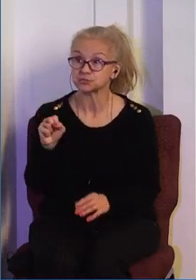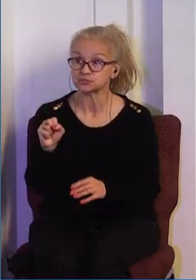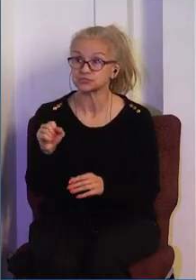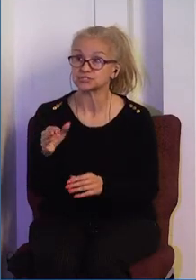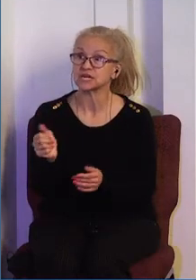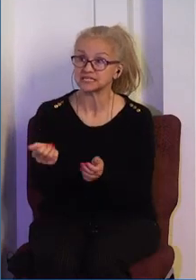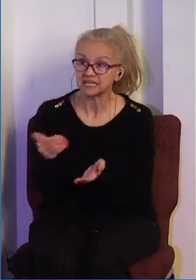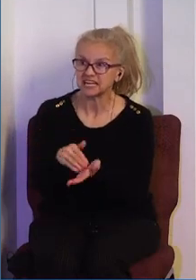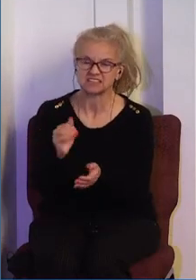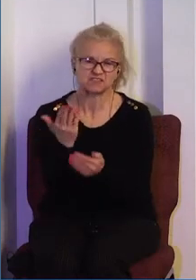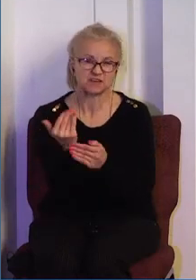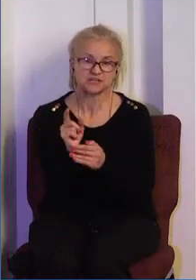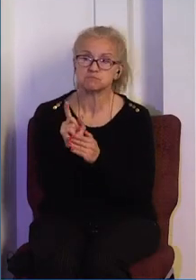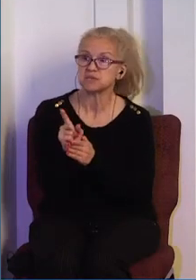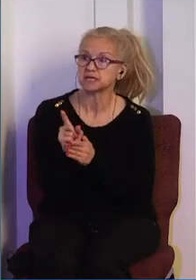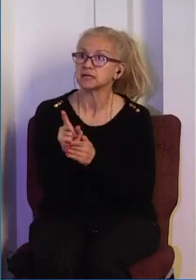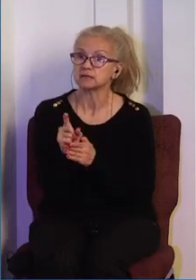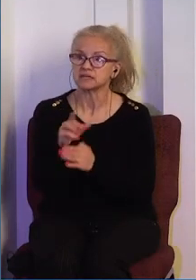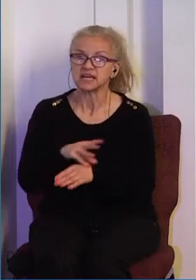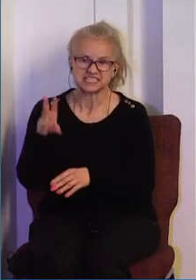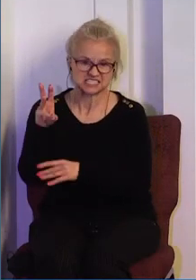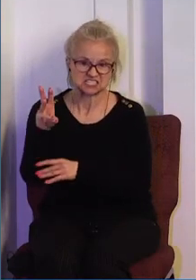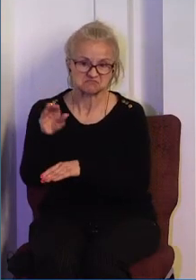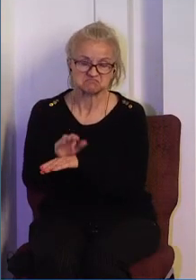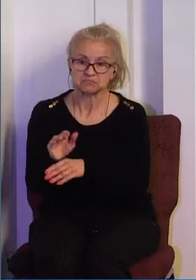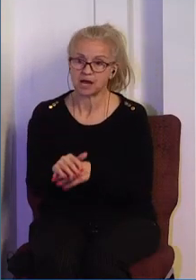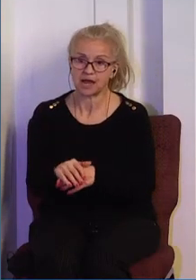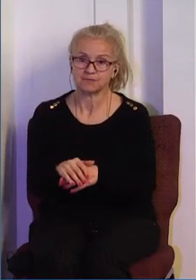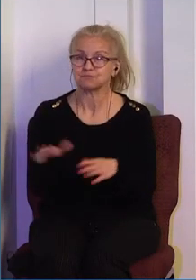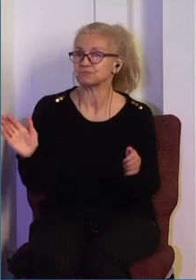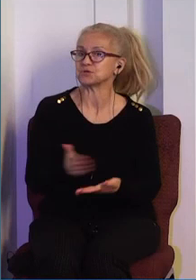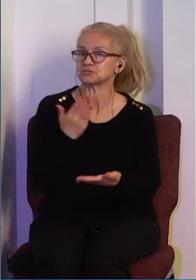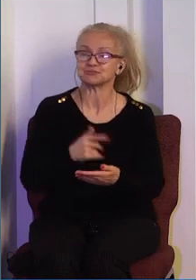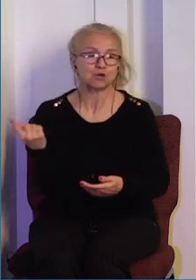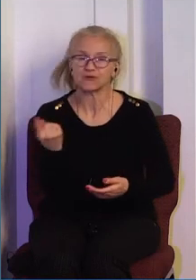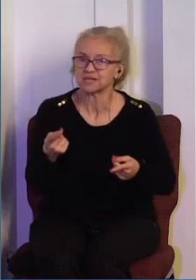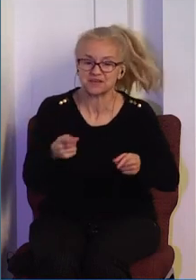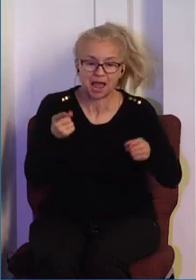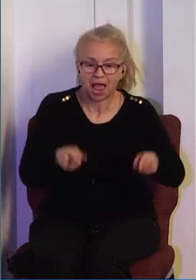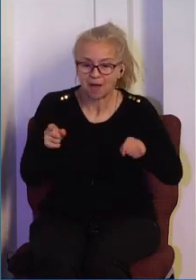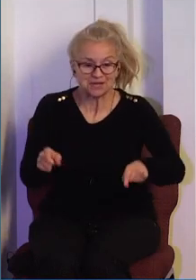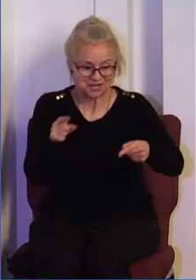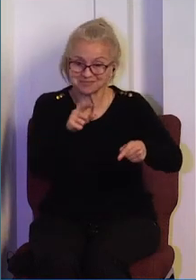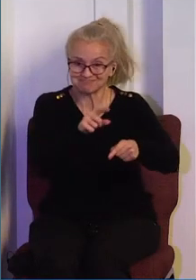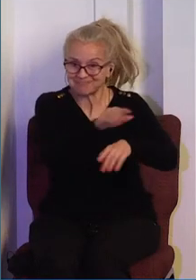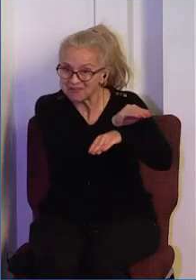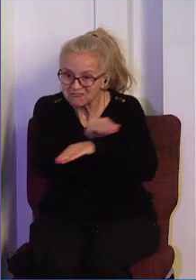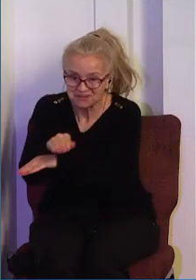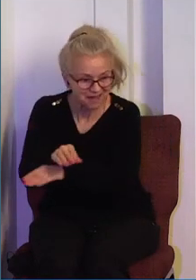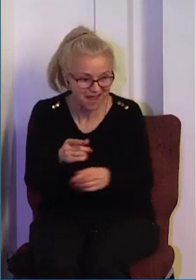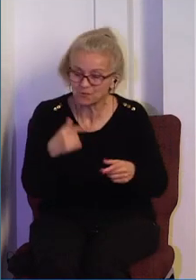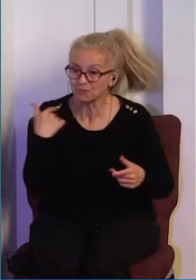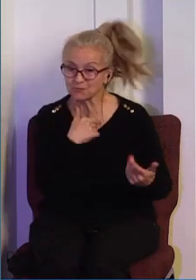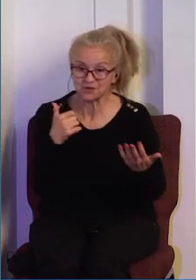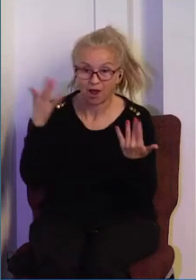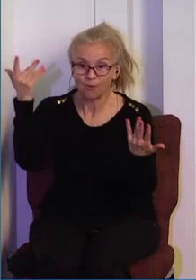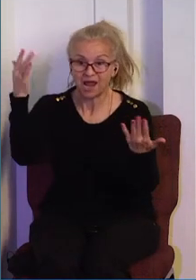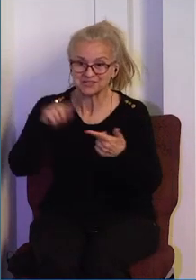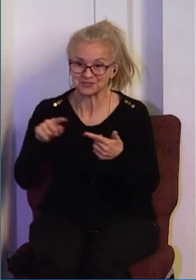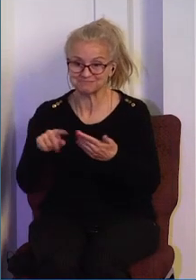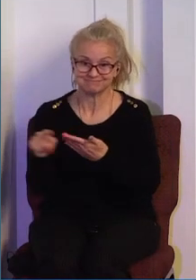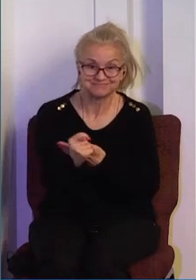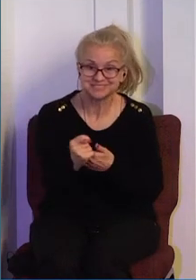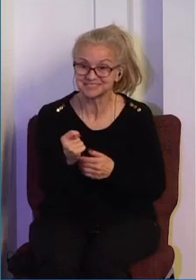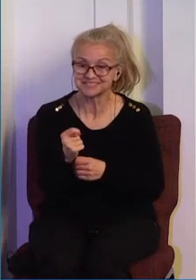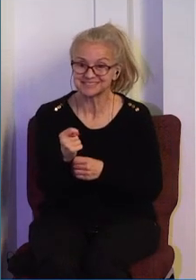about 15 minutes of music. So join us. There's always something going on. And as you can see, we won't wait until Tuesday to